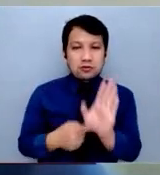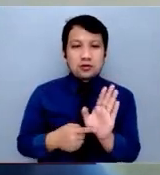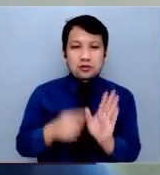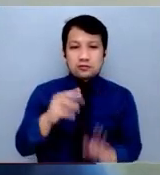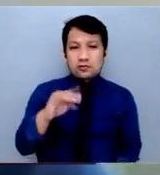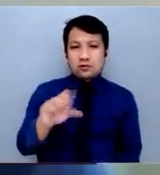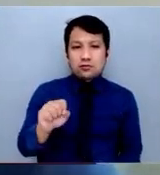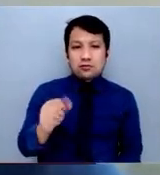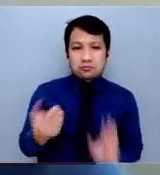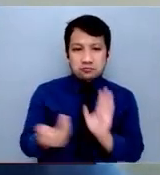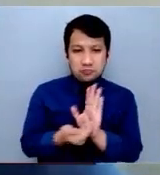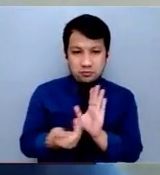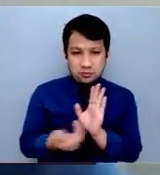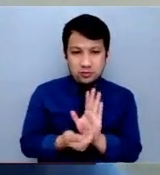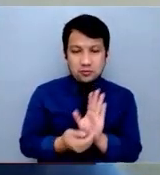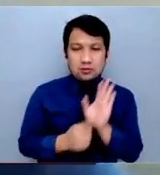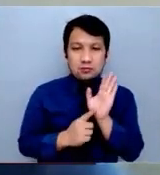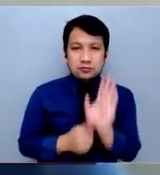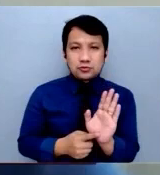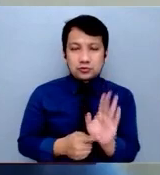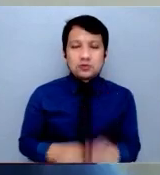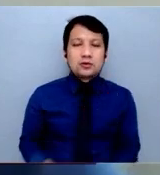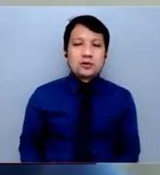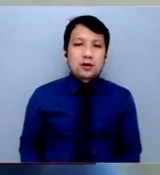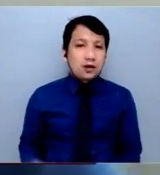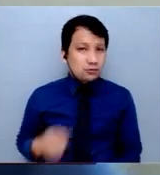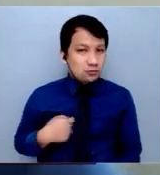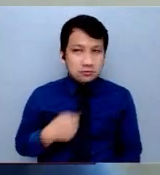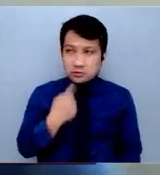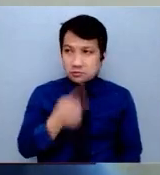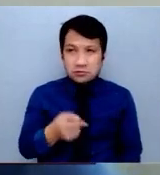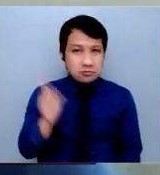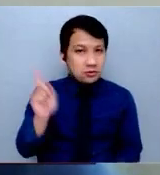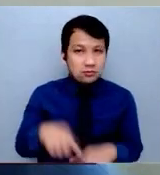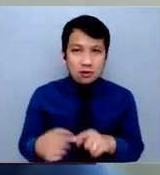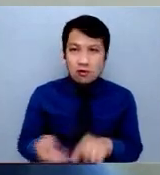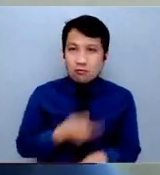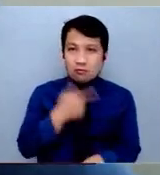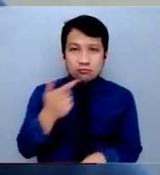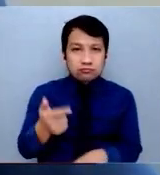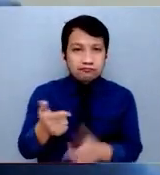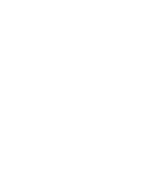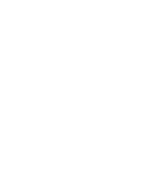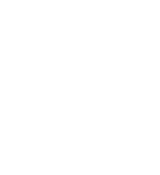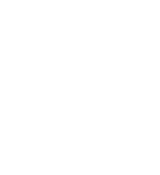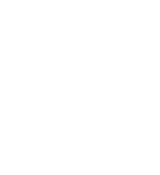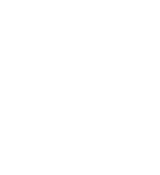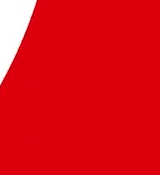presented to them. And I really can't say how long they will take to come to a decision.